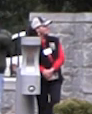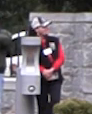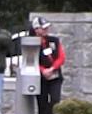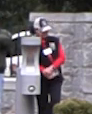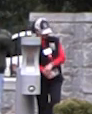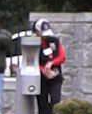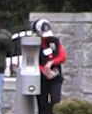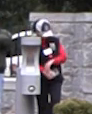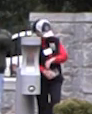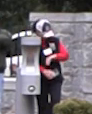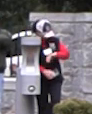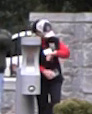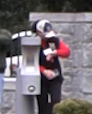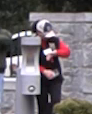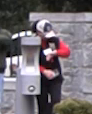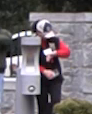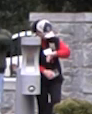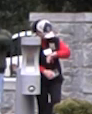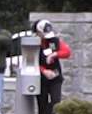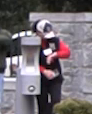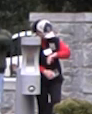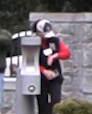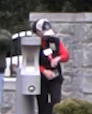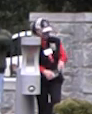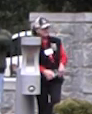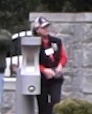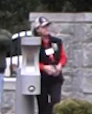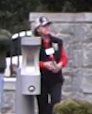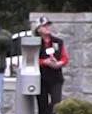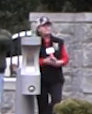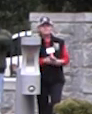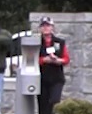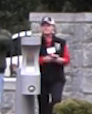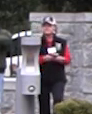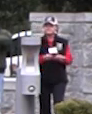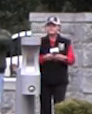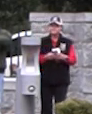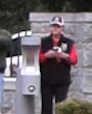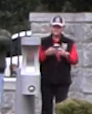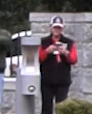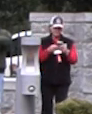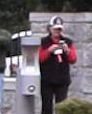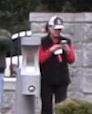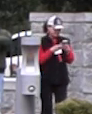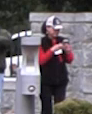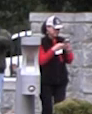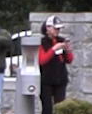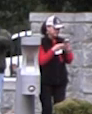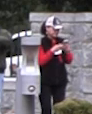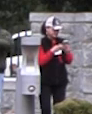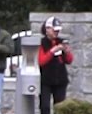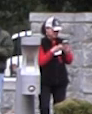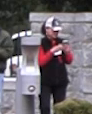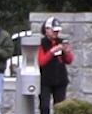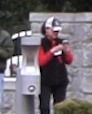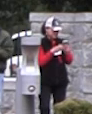of 2022 as a disabled veteran. Desmond loved this country and served it proudly.